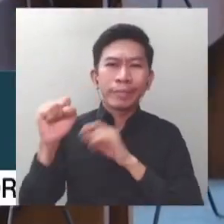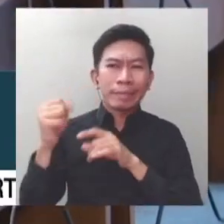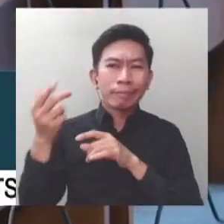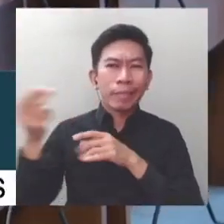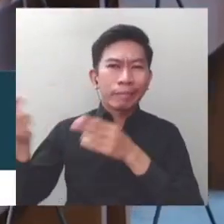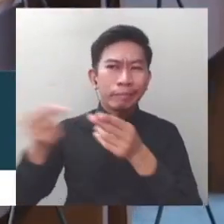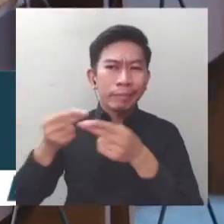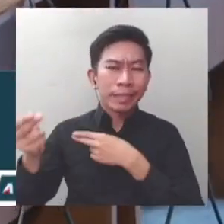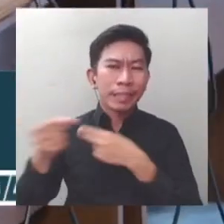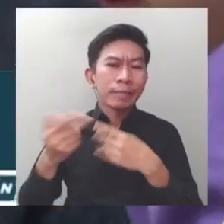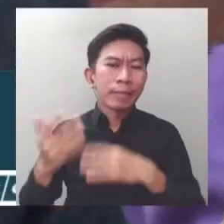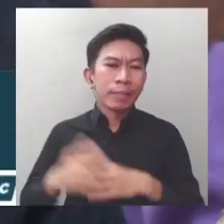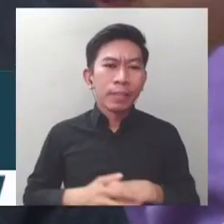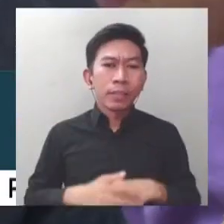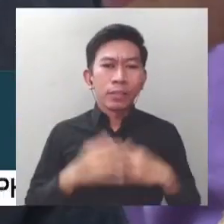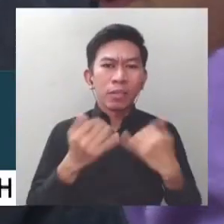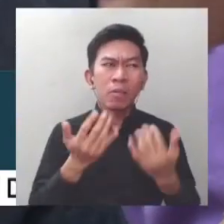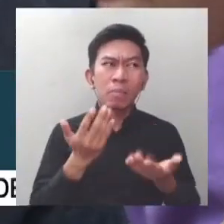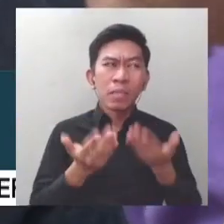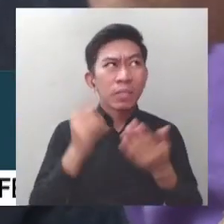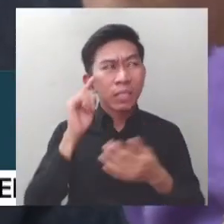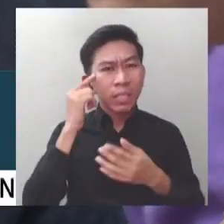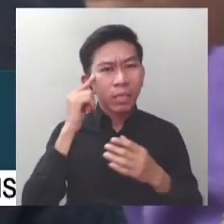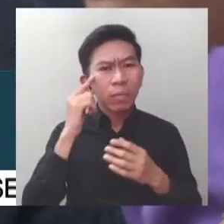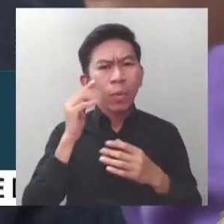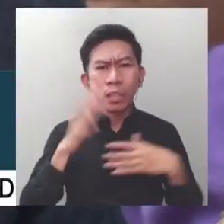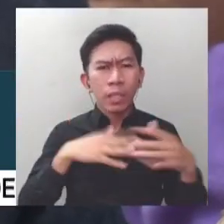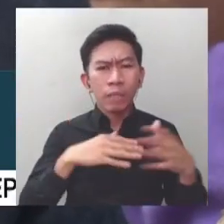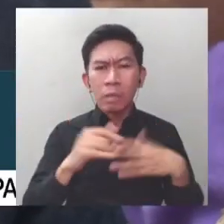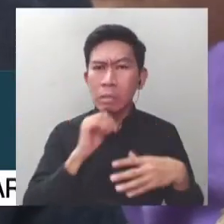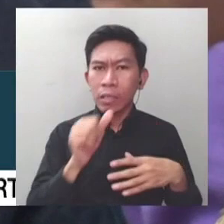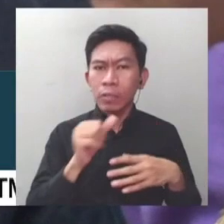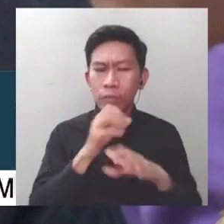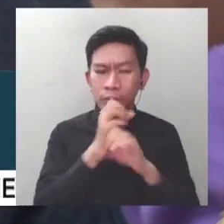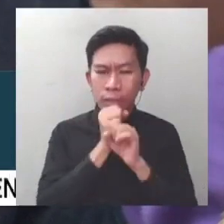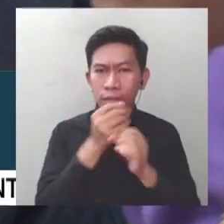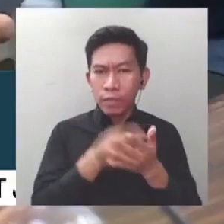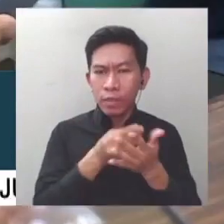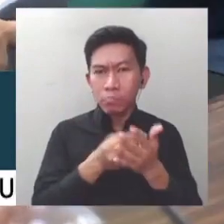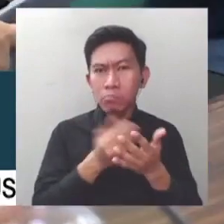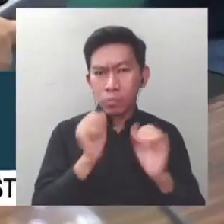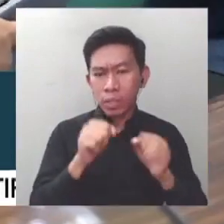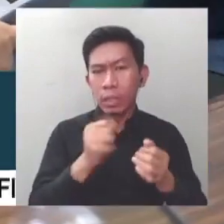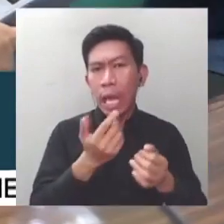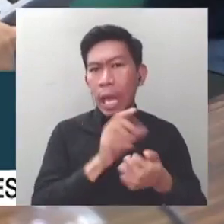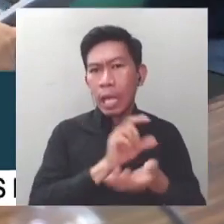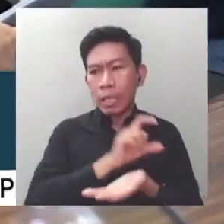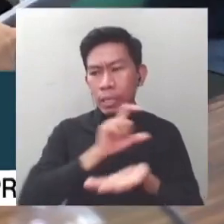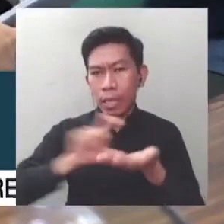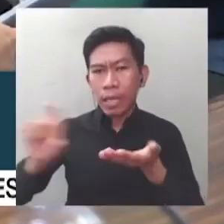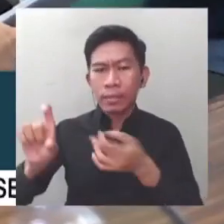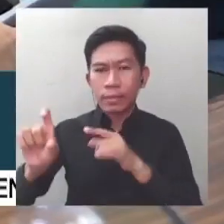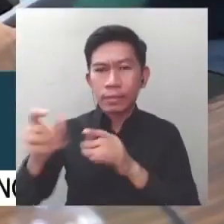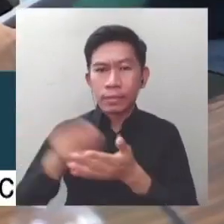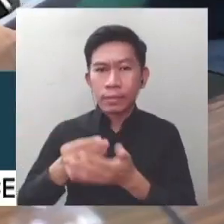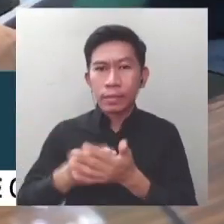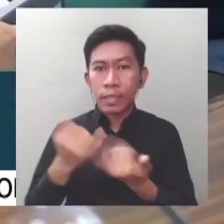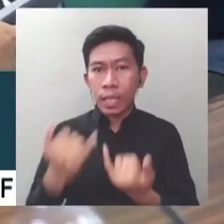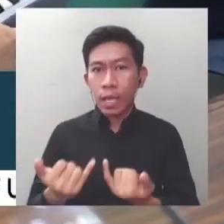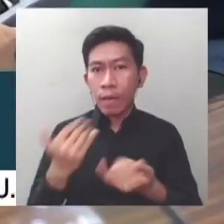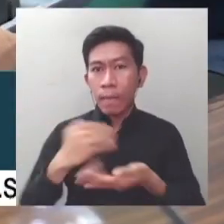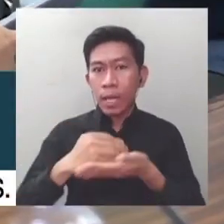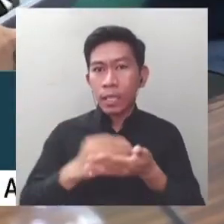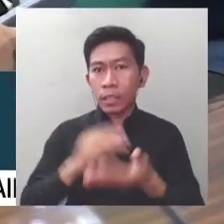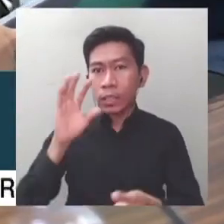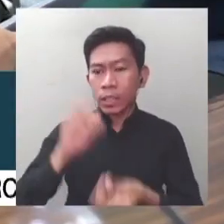of confidential funds, to help boost its operations. The proposed 2024 budget for the DMW is at 15 billion